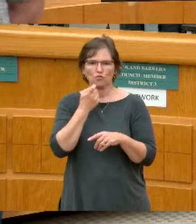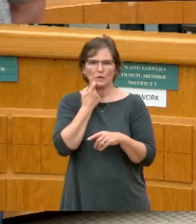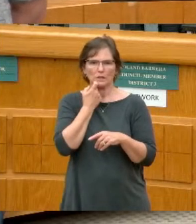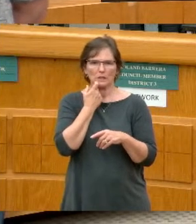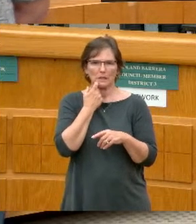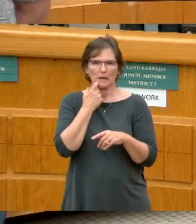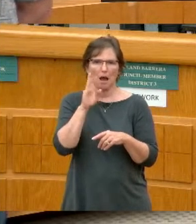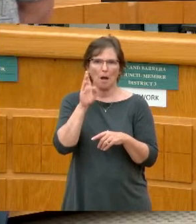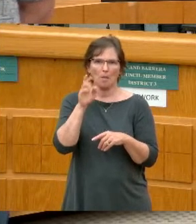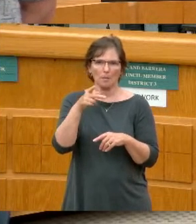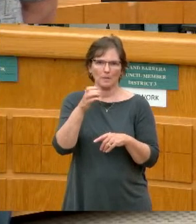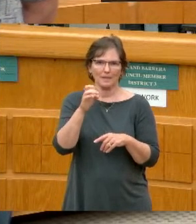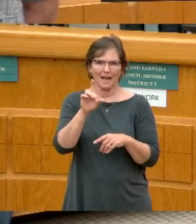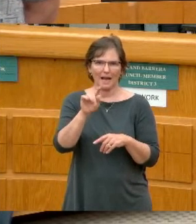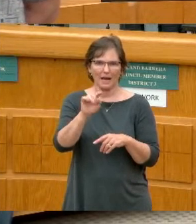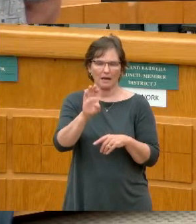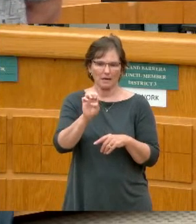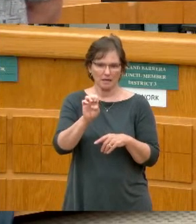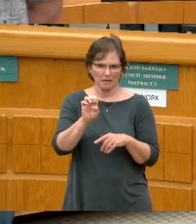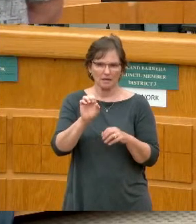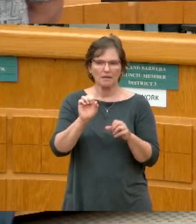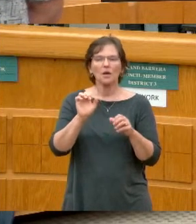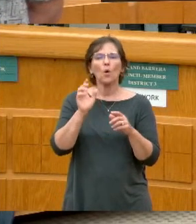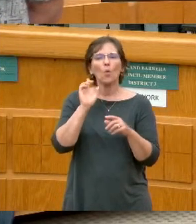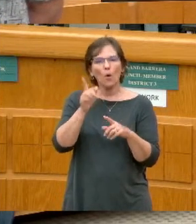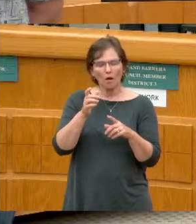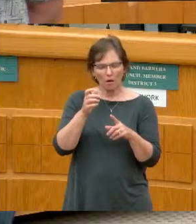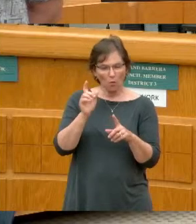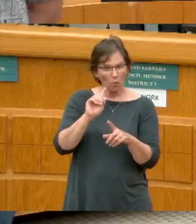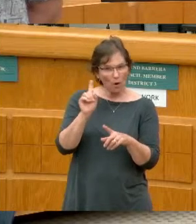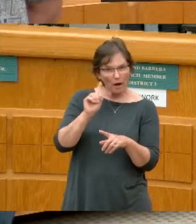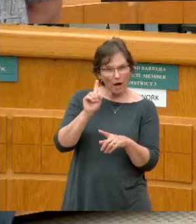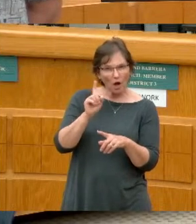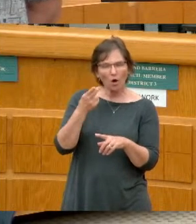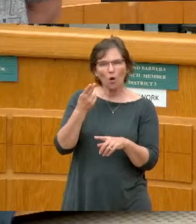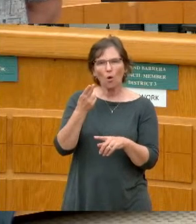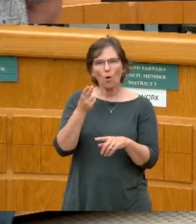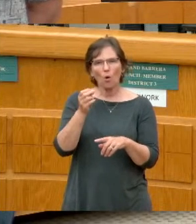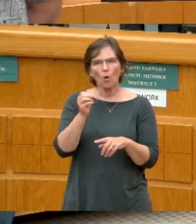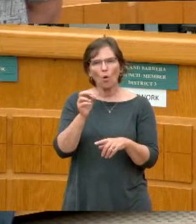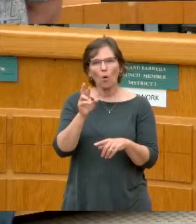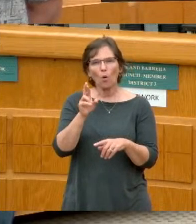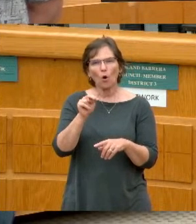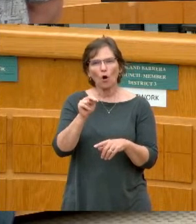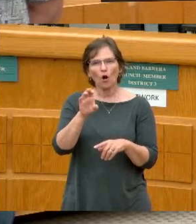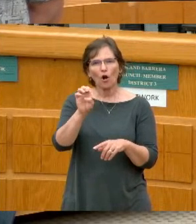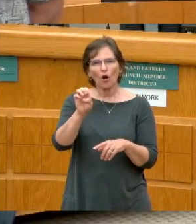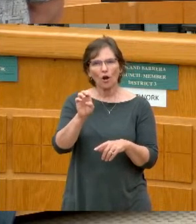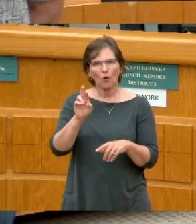drive-through tomorrow at 7:30 in the morning, and people can register themselves online at